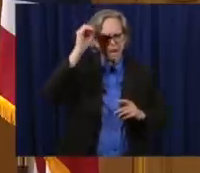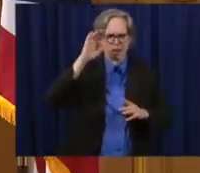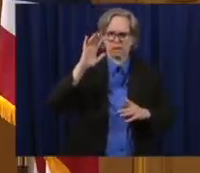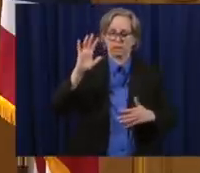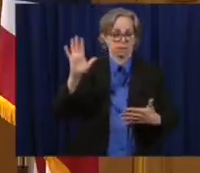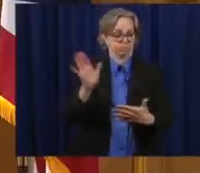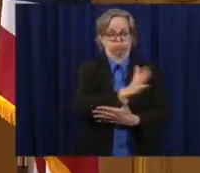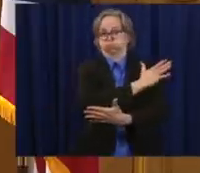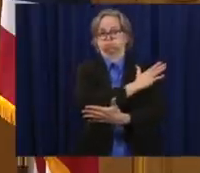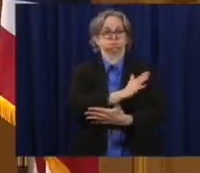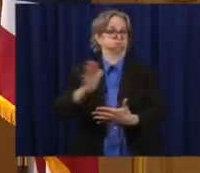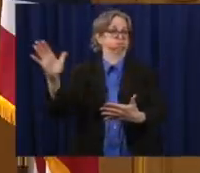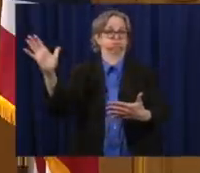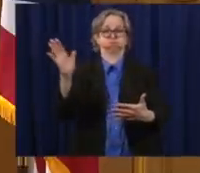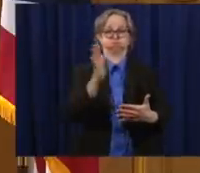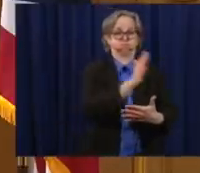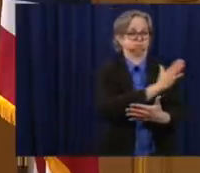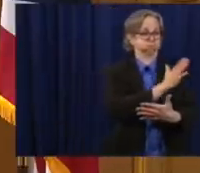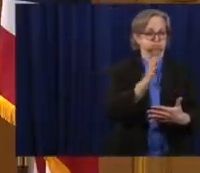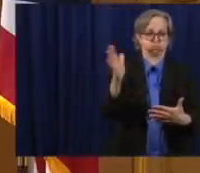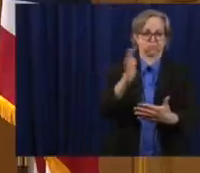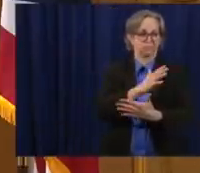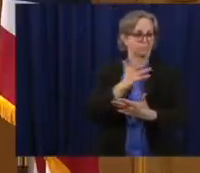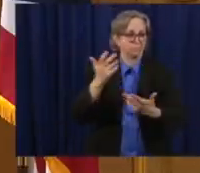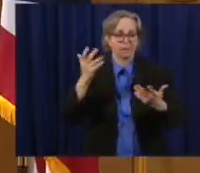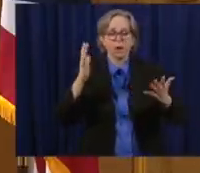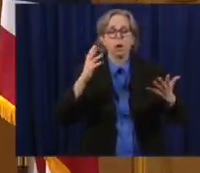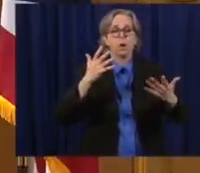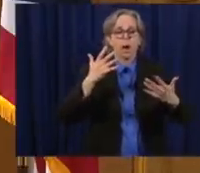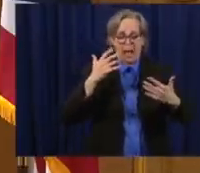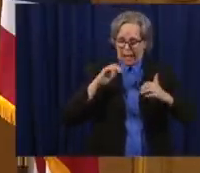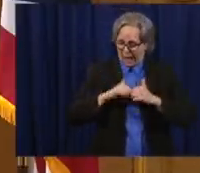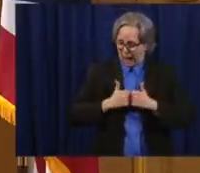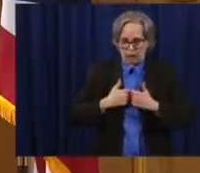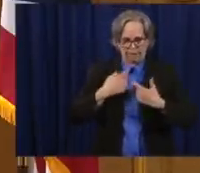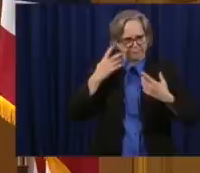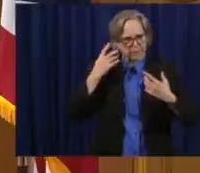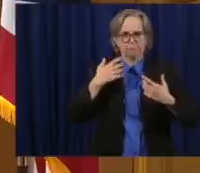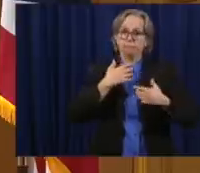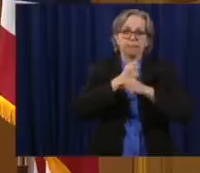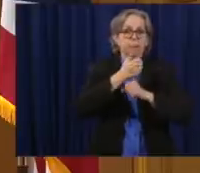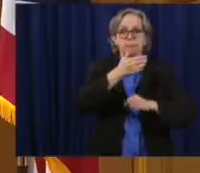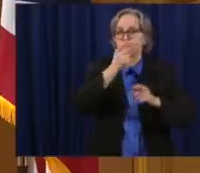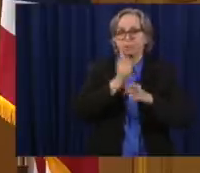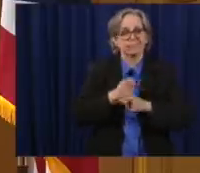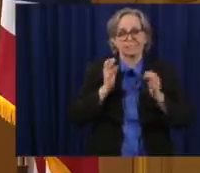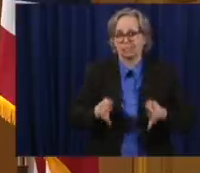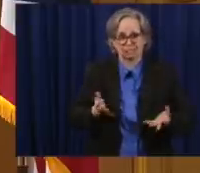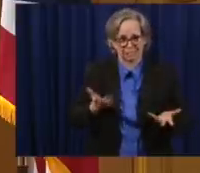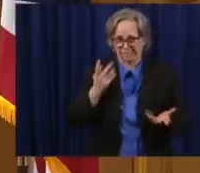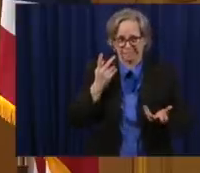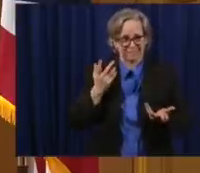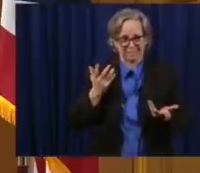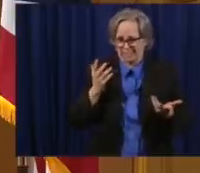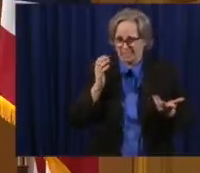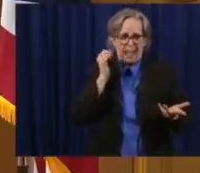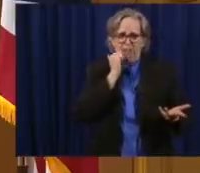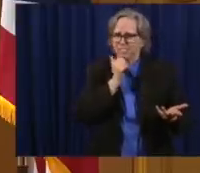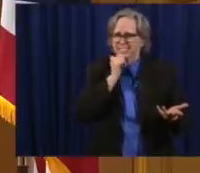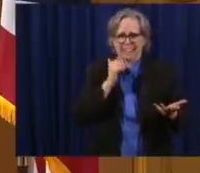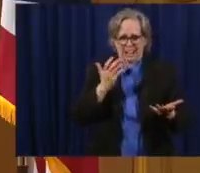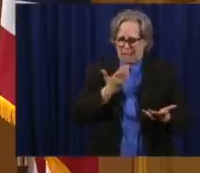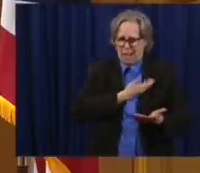right, and we try to do that every single day. Doesn't mean we get it right every day, but we